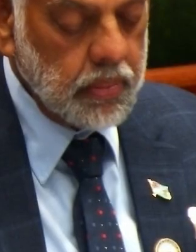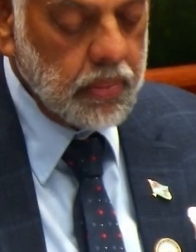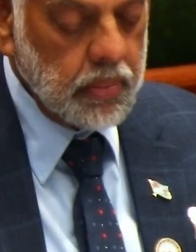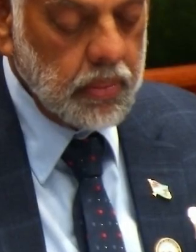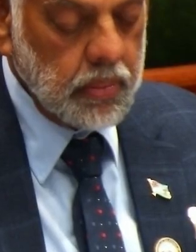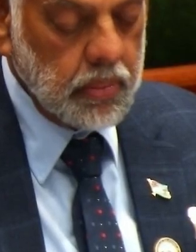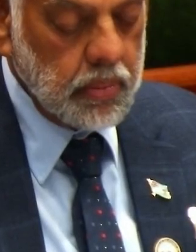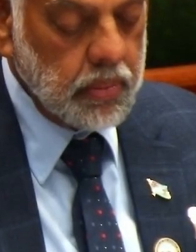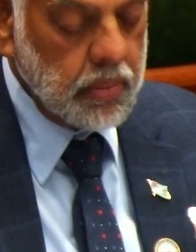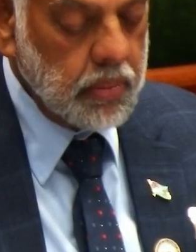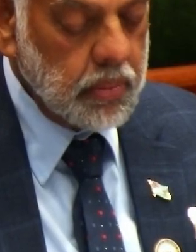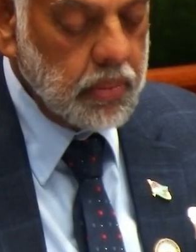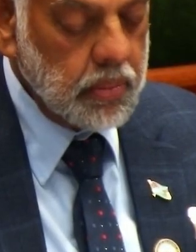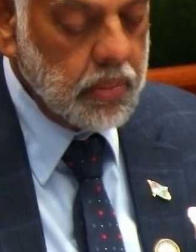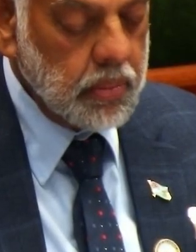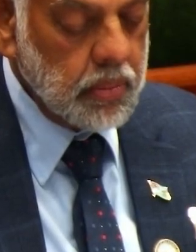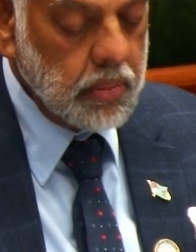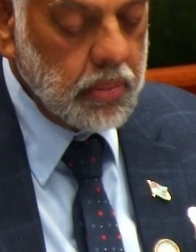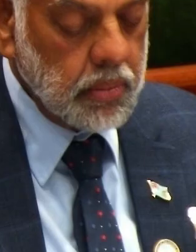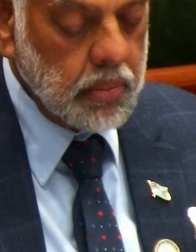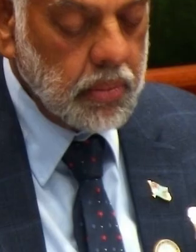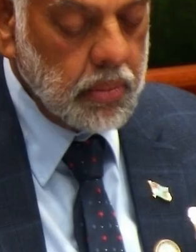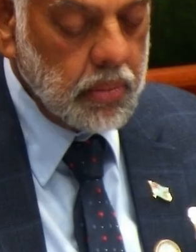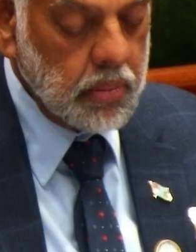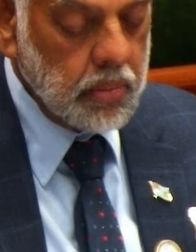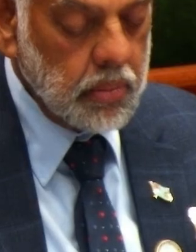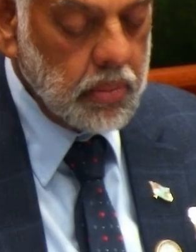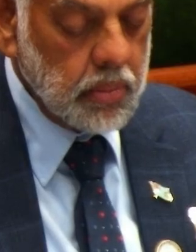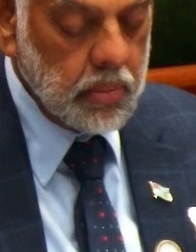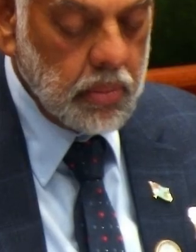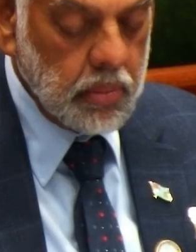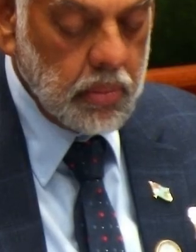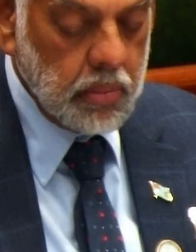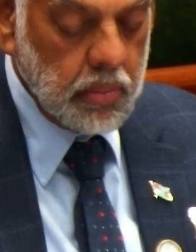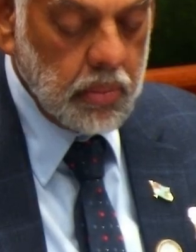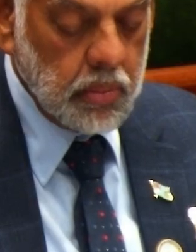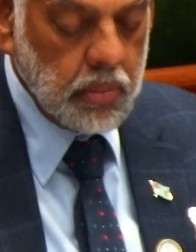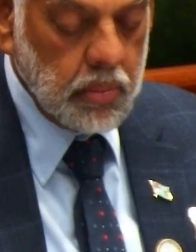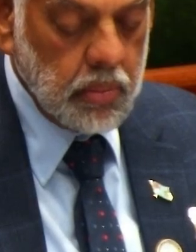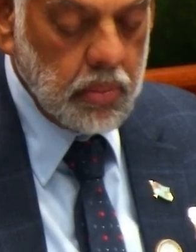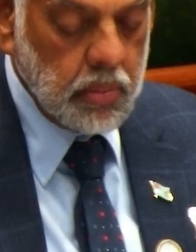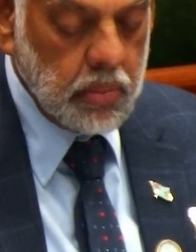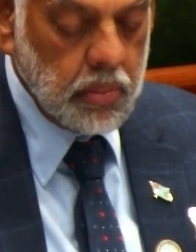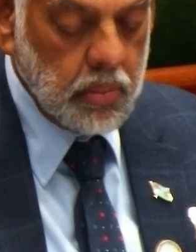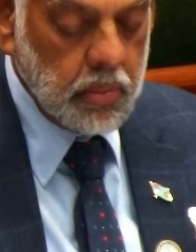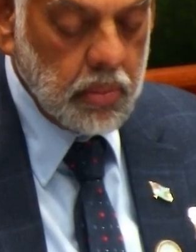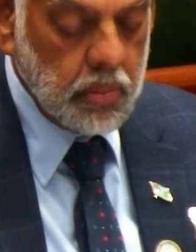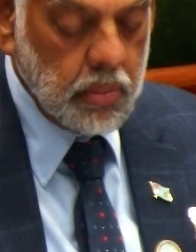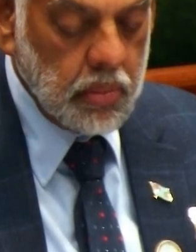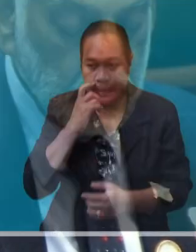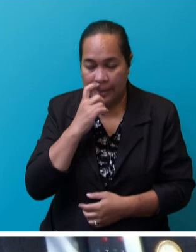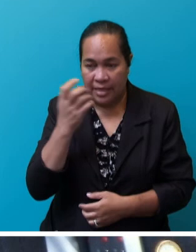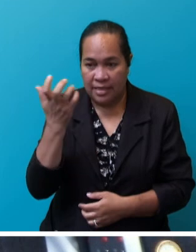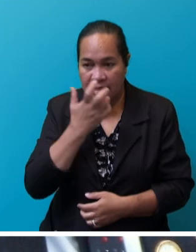Madam Deputy Speaker, the celebration of Girl Child also draws attention to the inequalities and dangers many